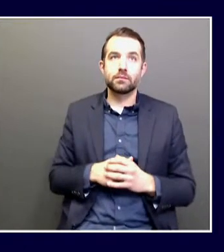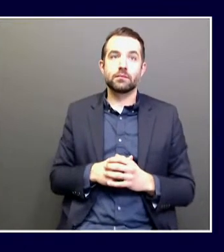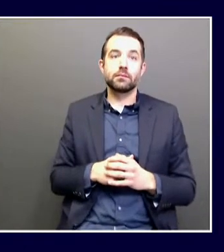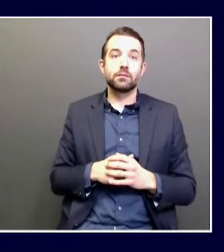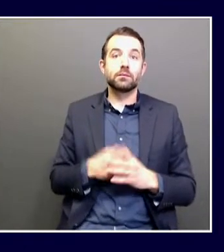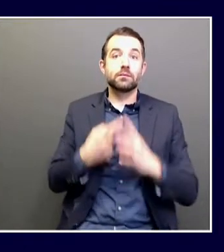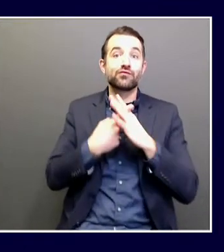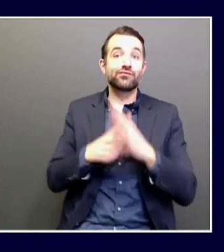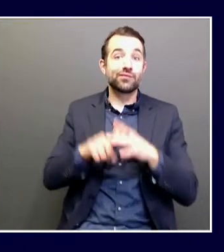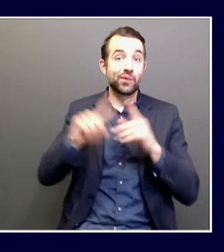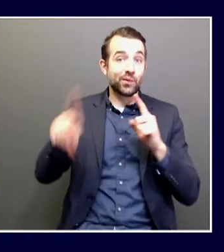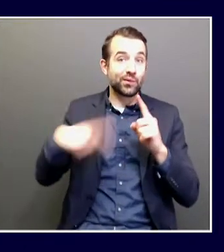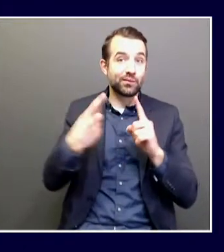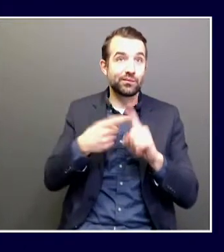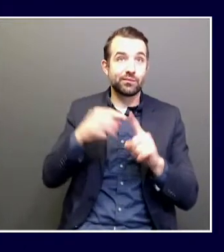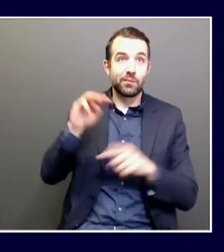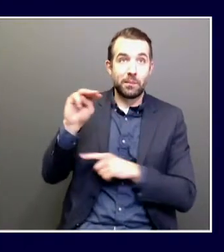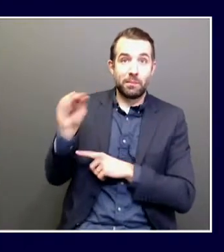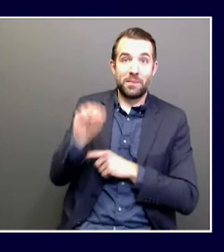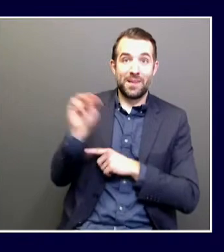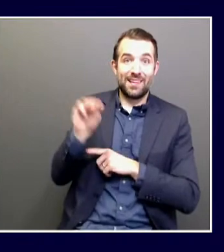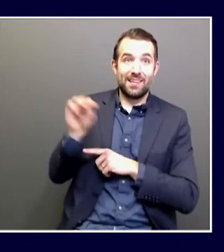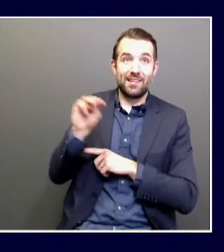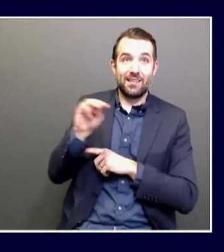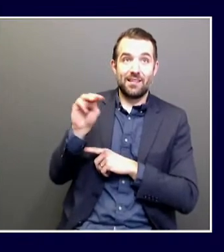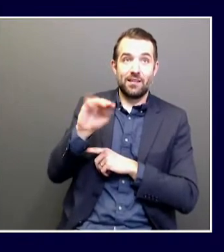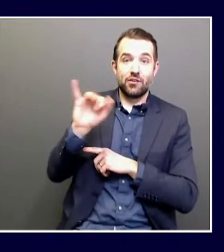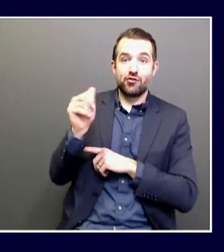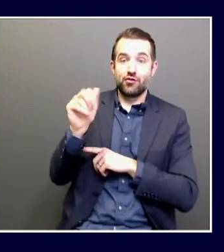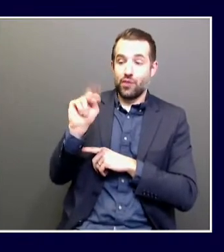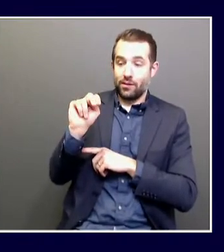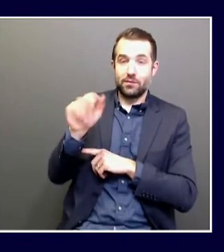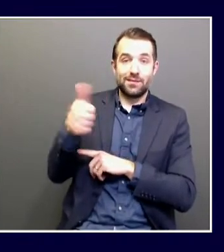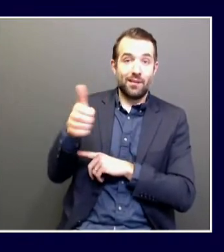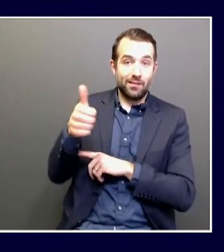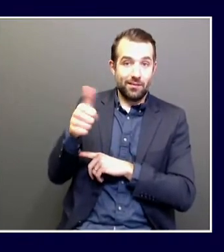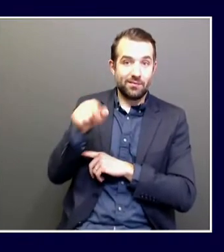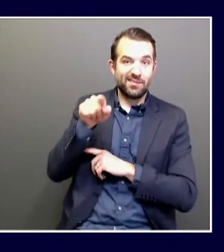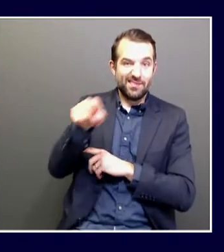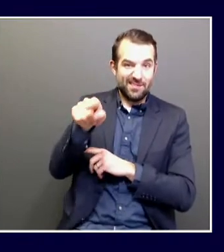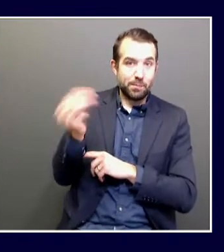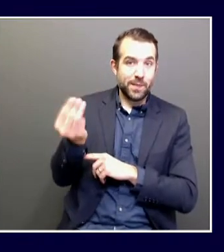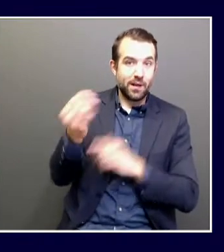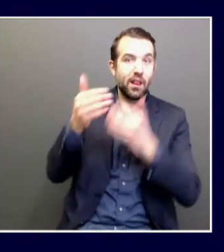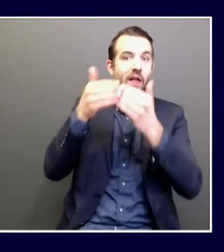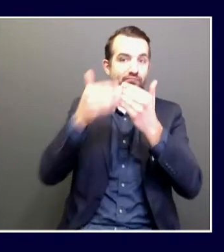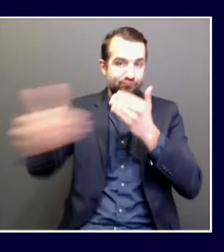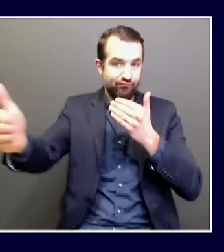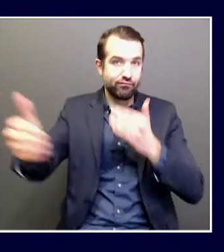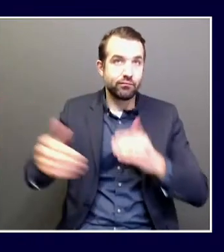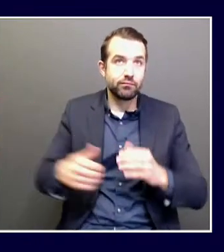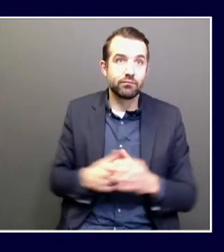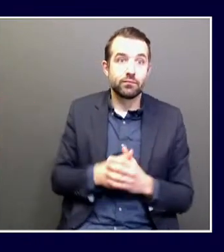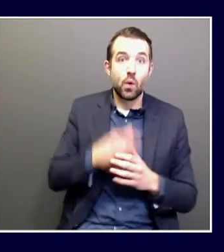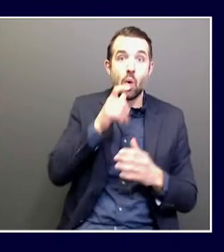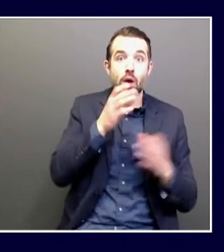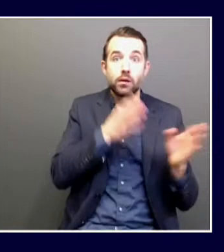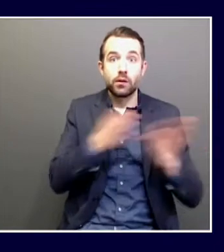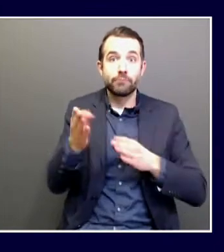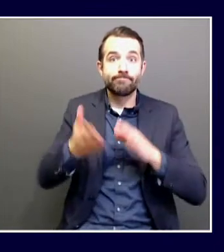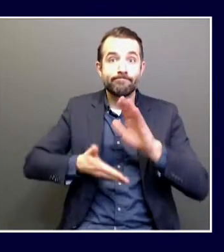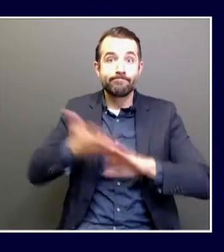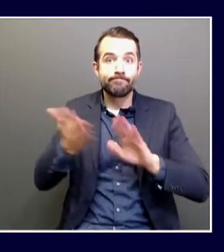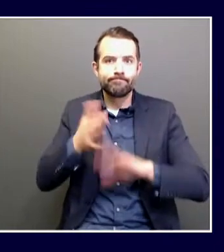10th, beginning next week. This clinic is being organized and operated by the Maine CDC, the